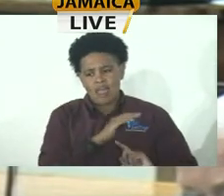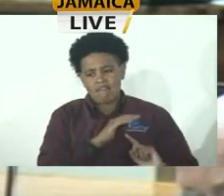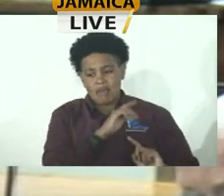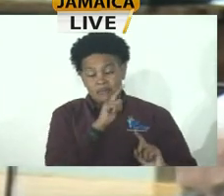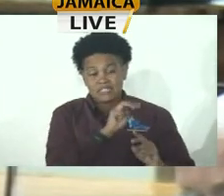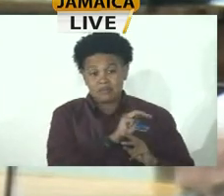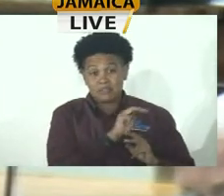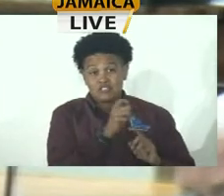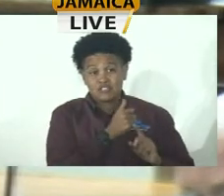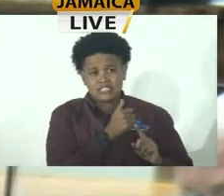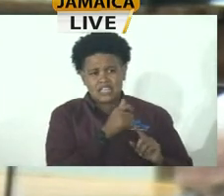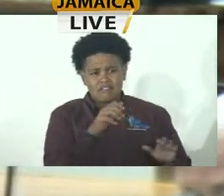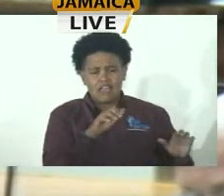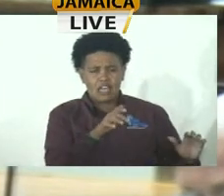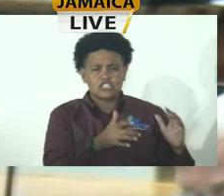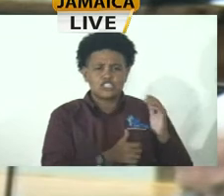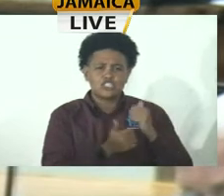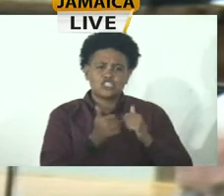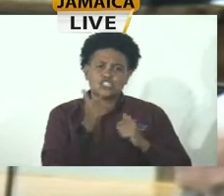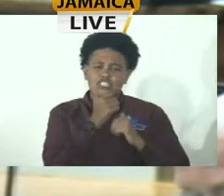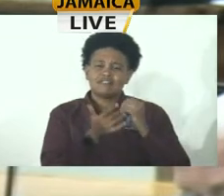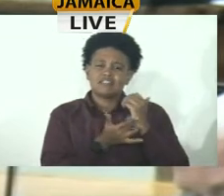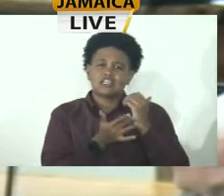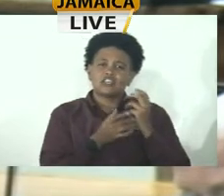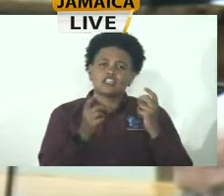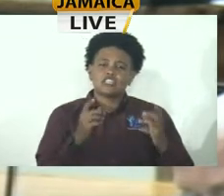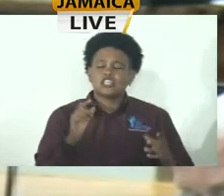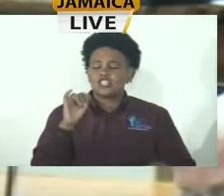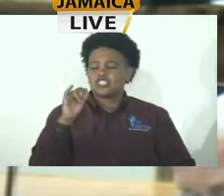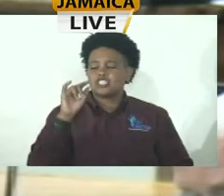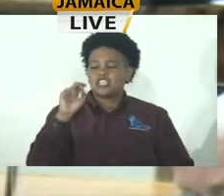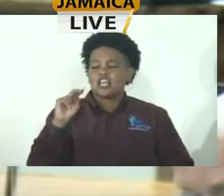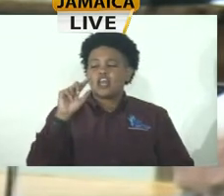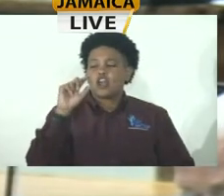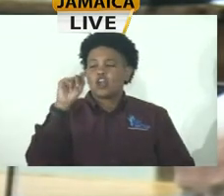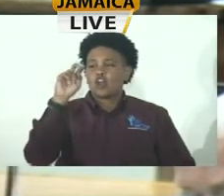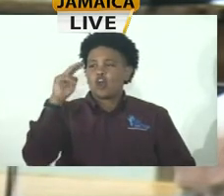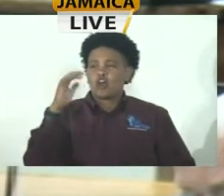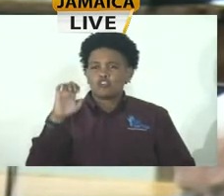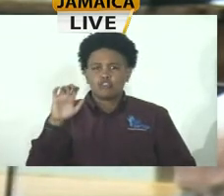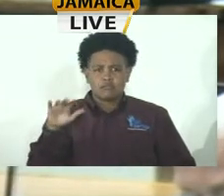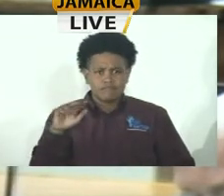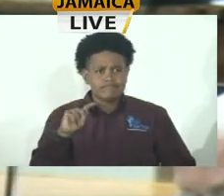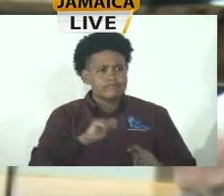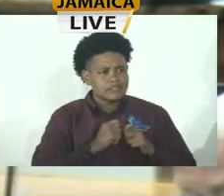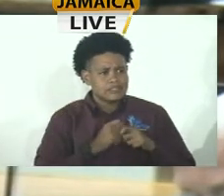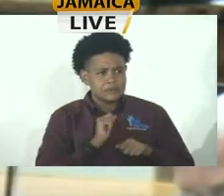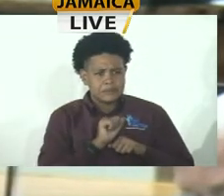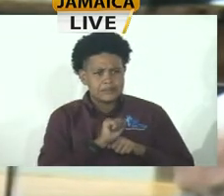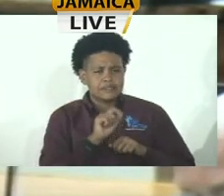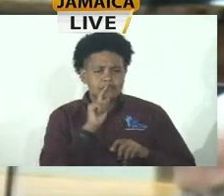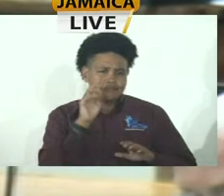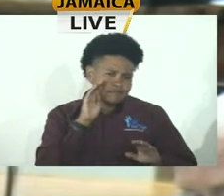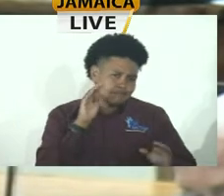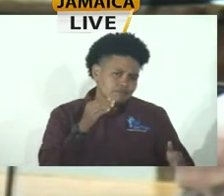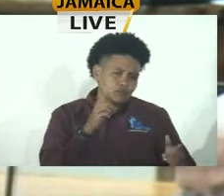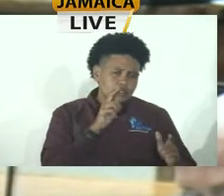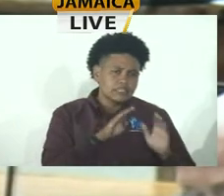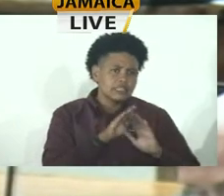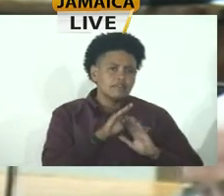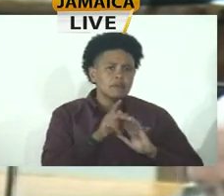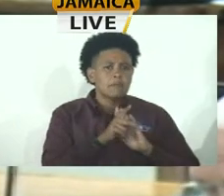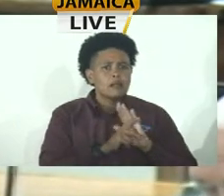ministry acting chief technical director gillian guthrie and the team are working as seriously to develop a robust policy and